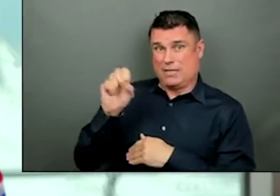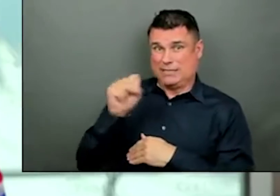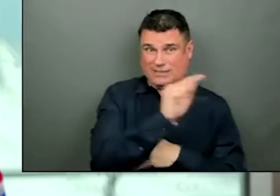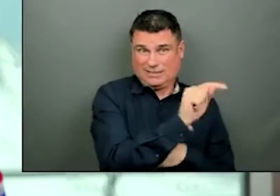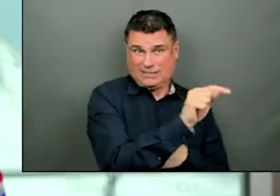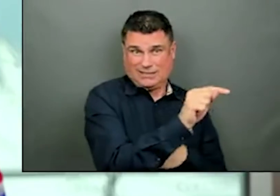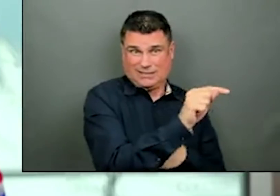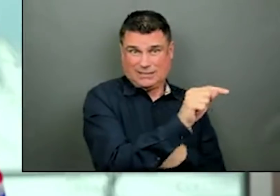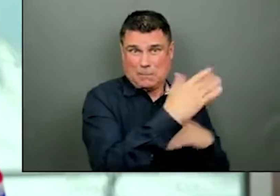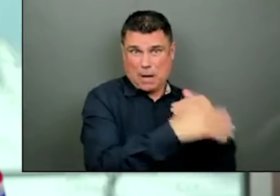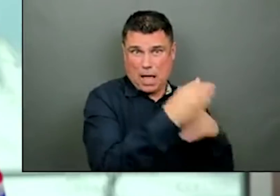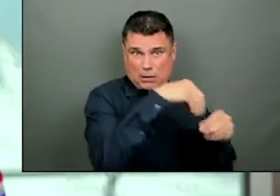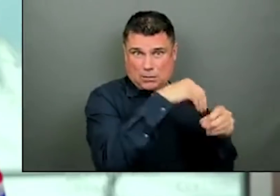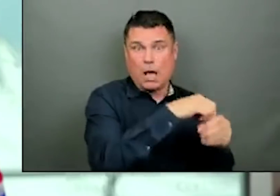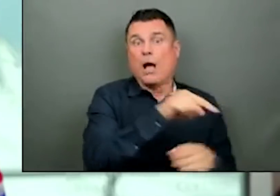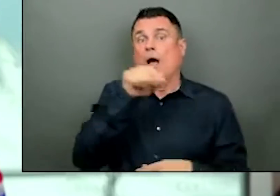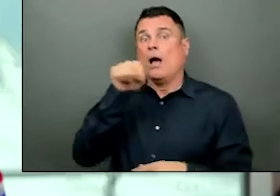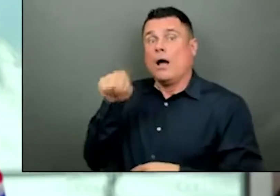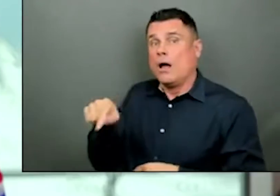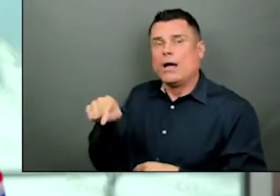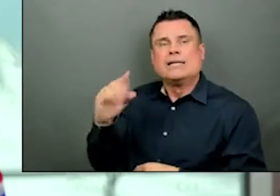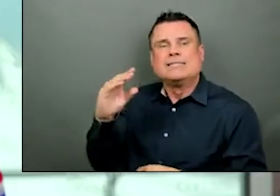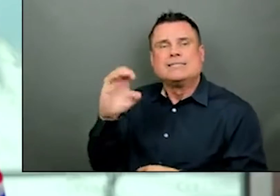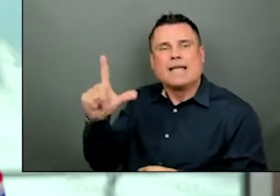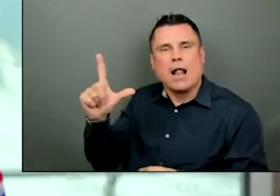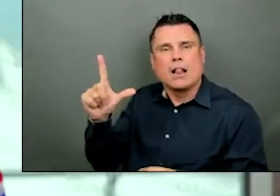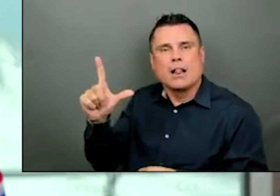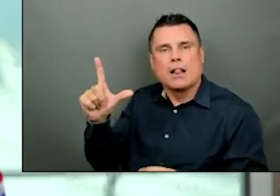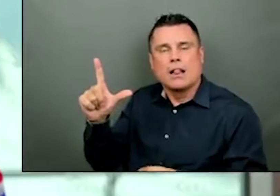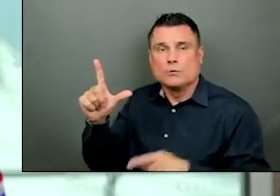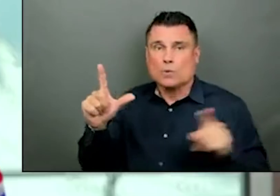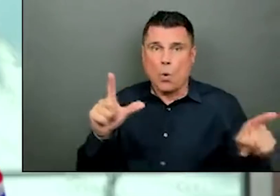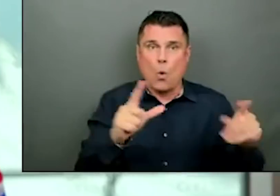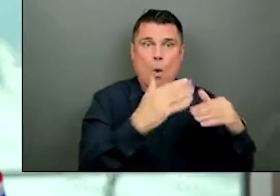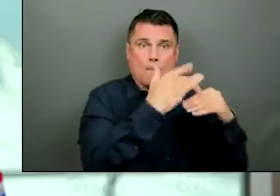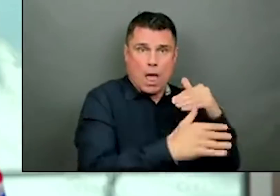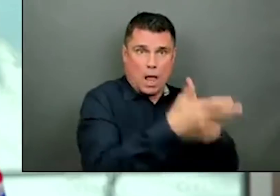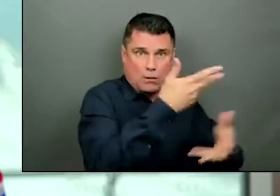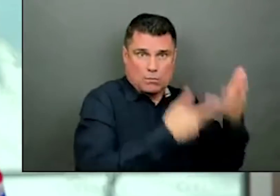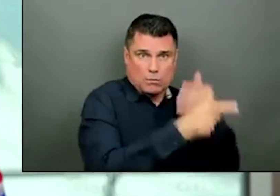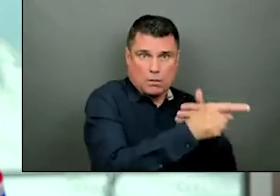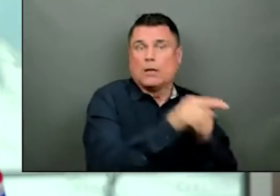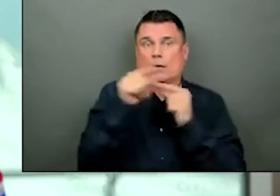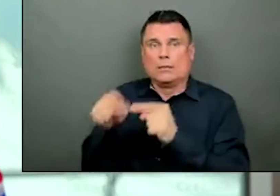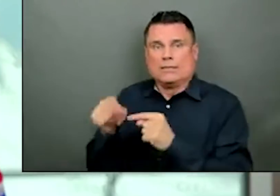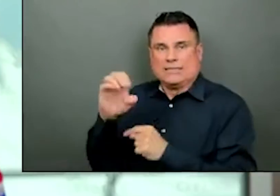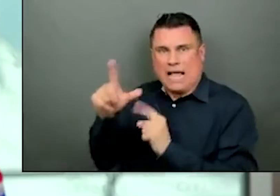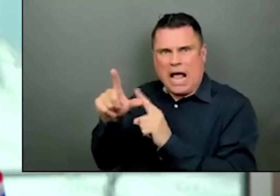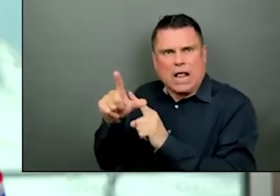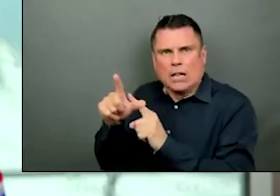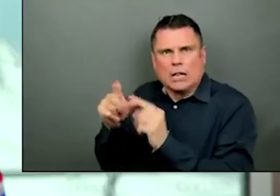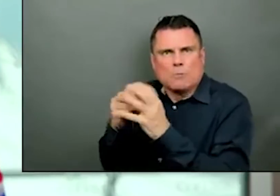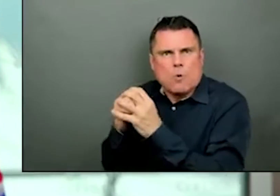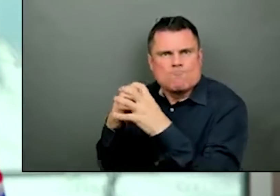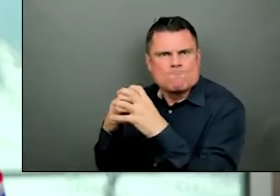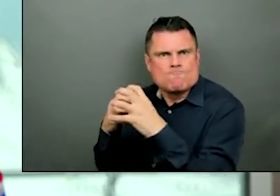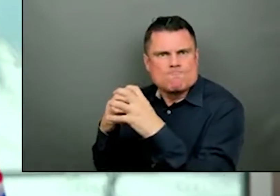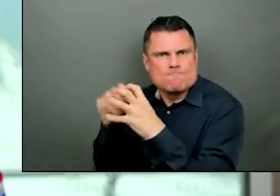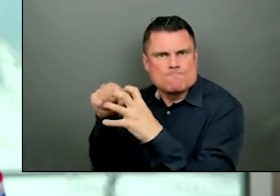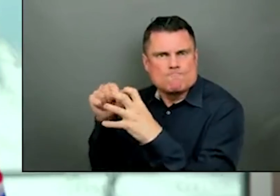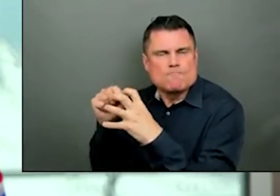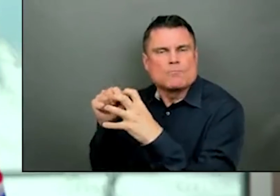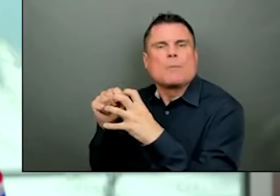if we're exposed to the virus. These take longer to develop, and they can't be as easily measured with a blood